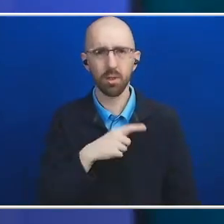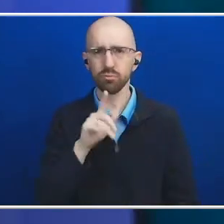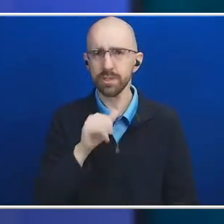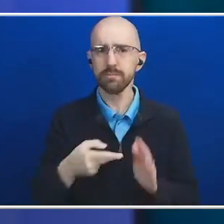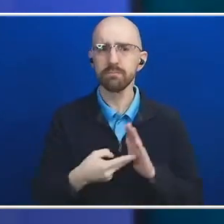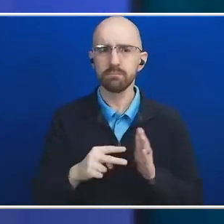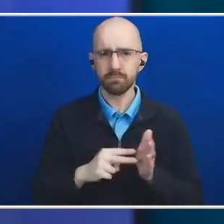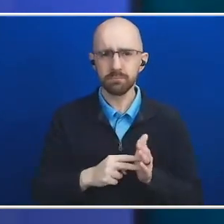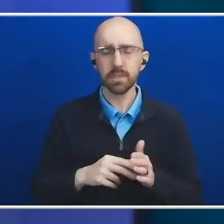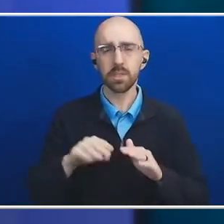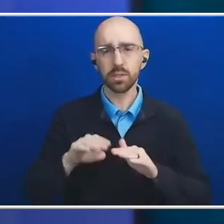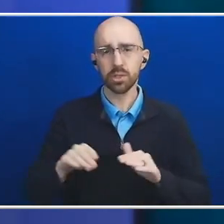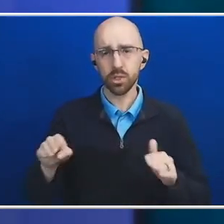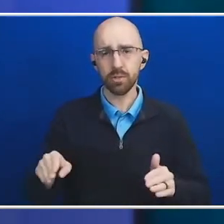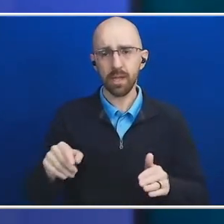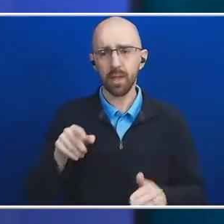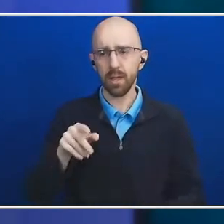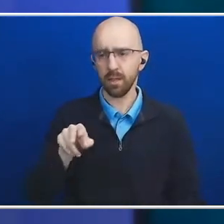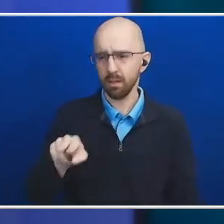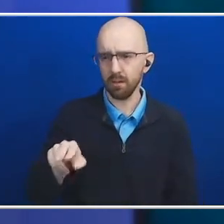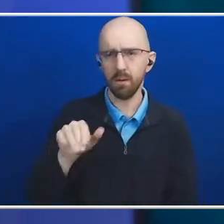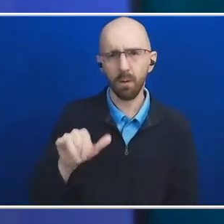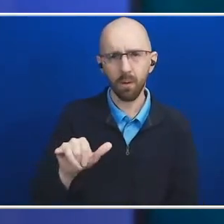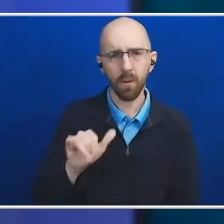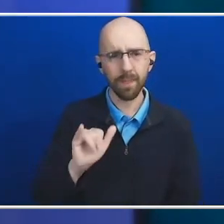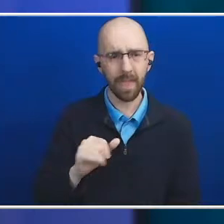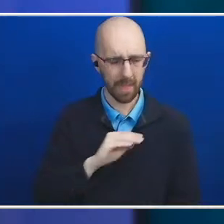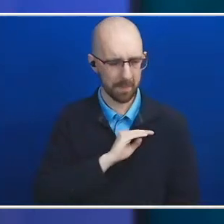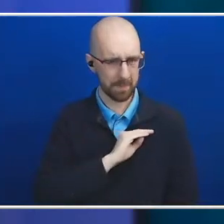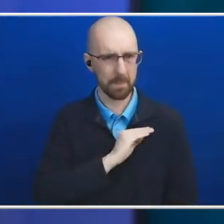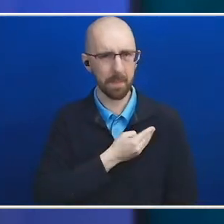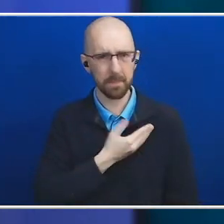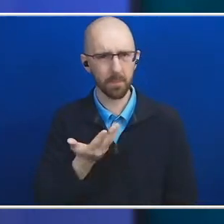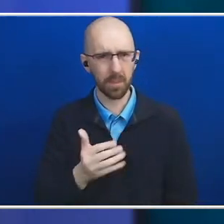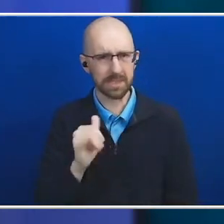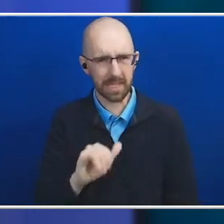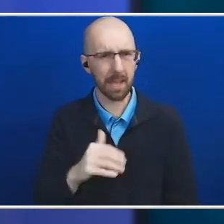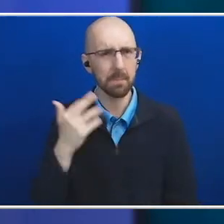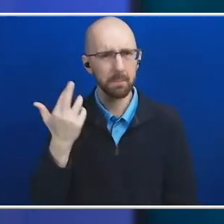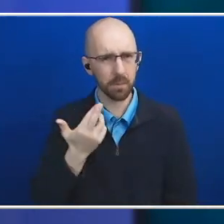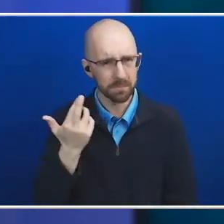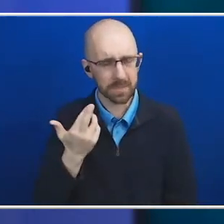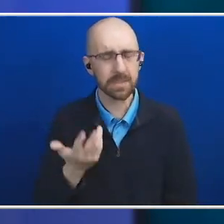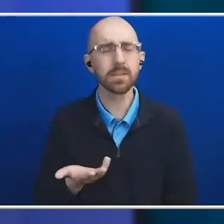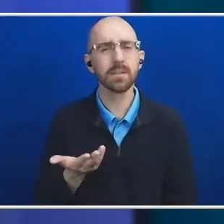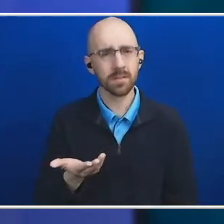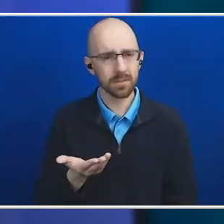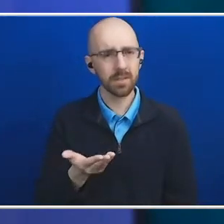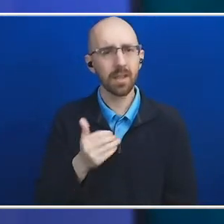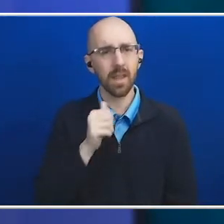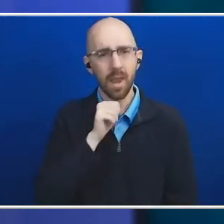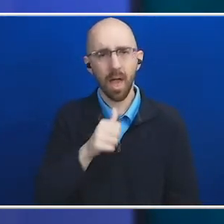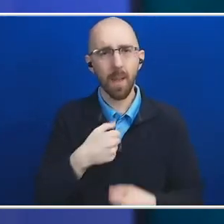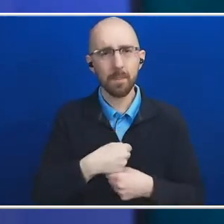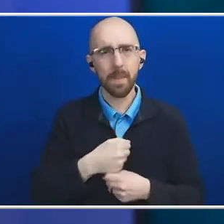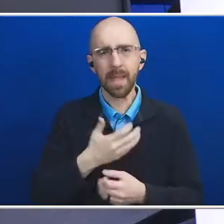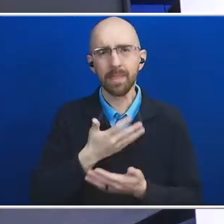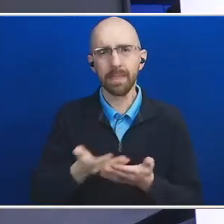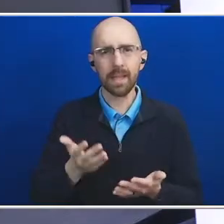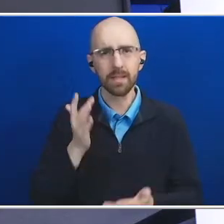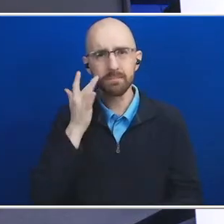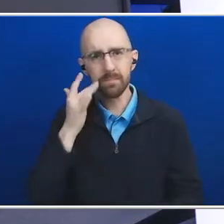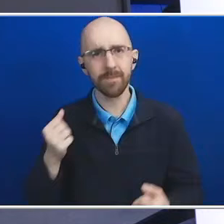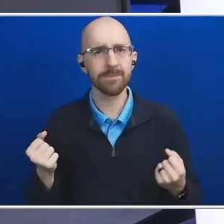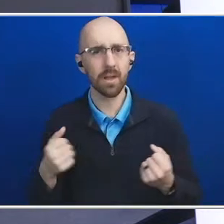so they're not afraid of, well, what is this little bump and what's its purpose, and not making things so fearful. Thank you for